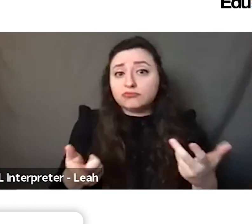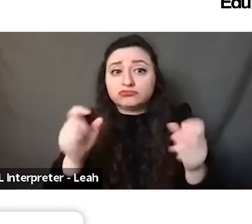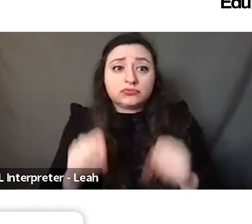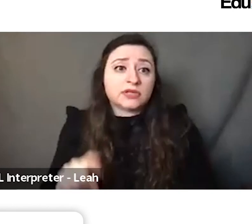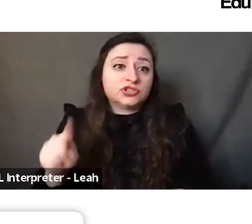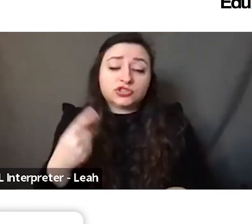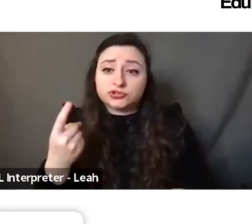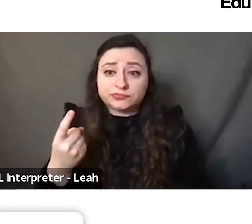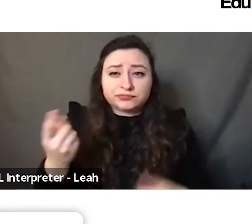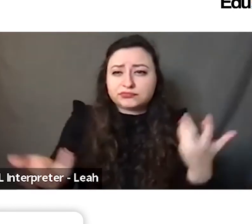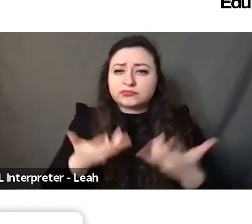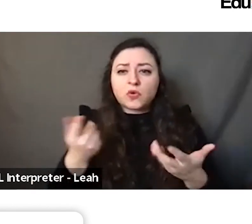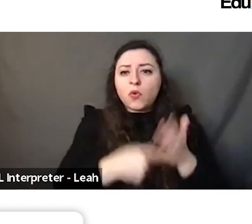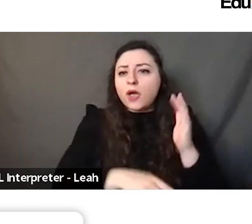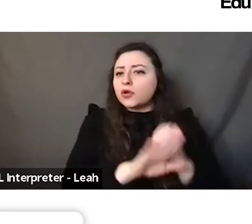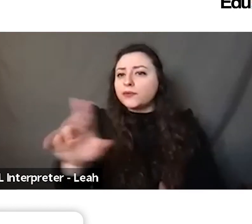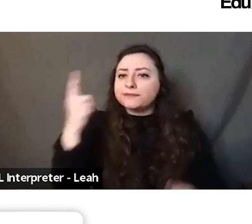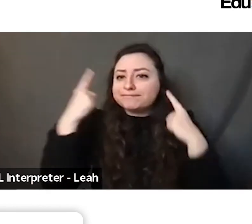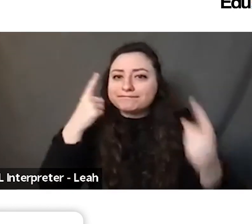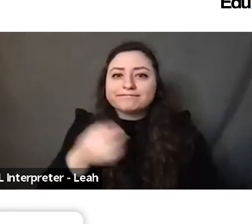in reading the room, what are your thoughts?